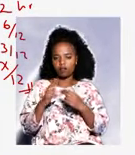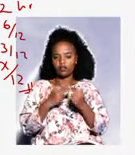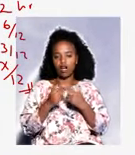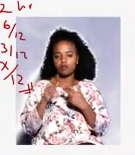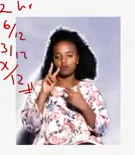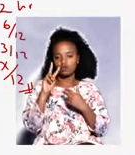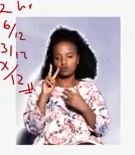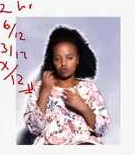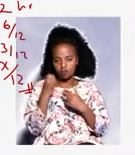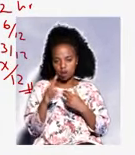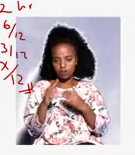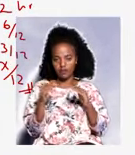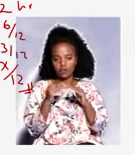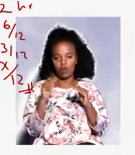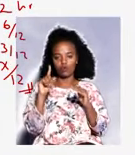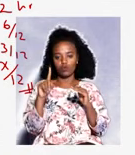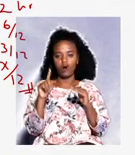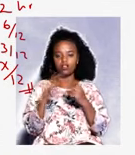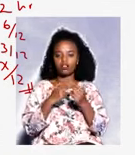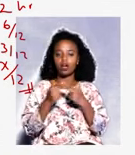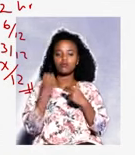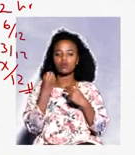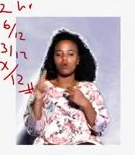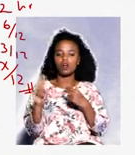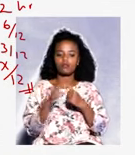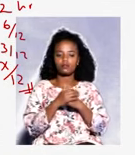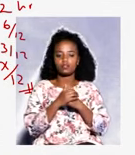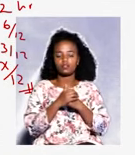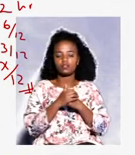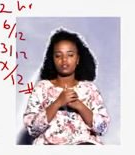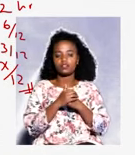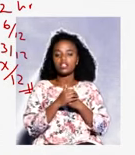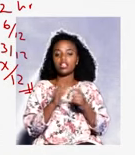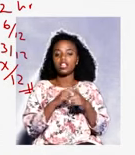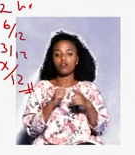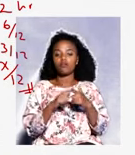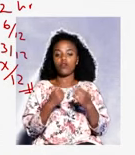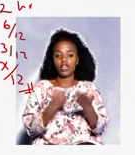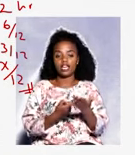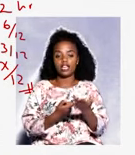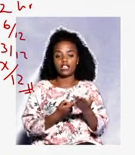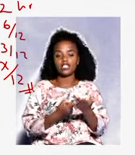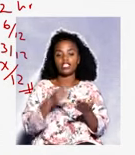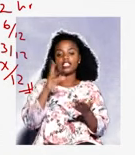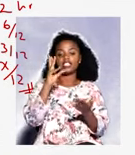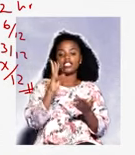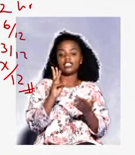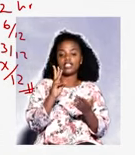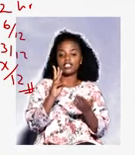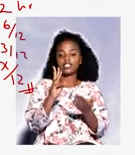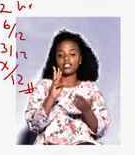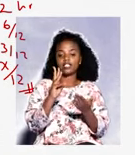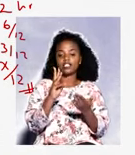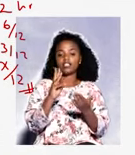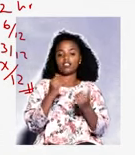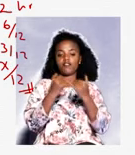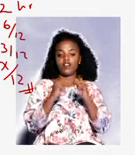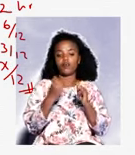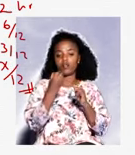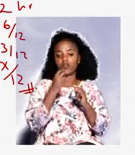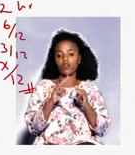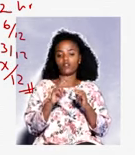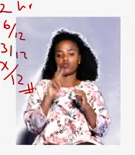12 is equal to 1 times 12. Therefore, here 12 divided by 6, 2x